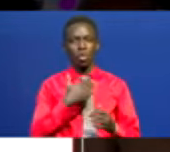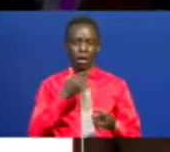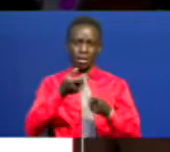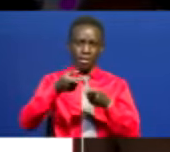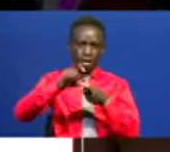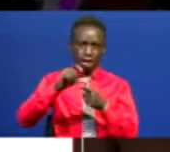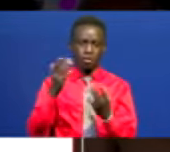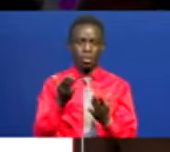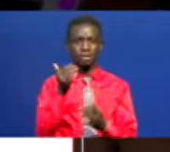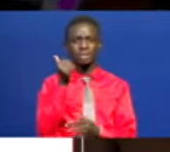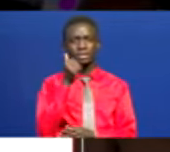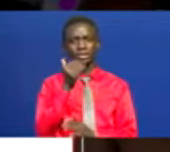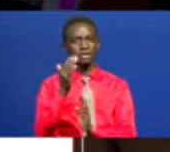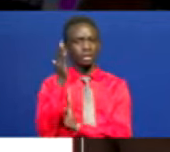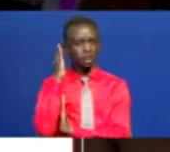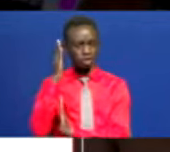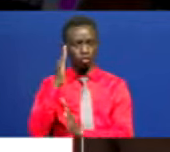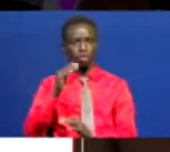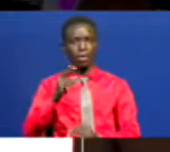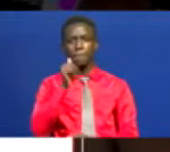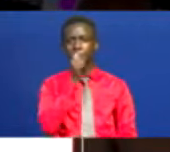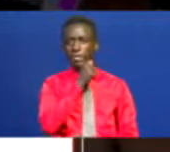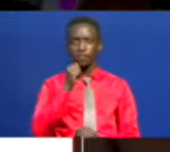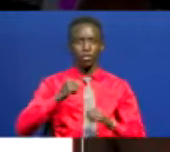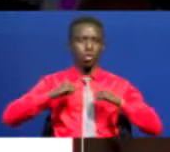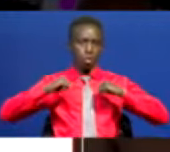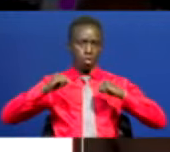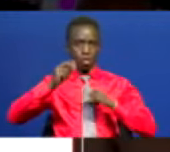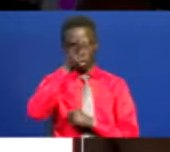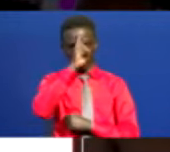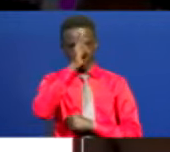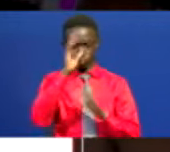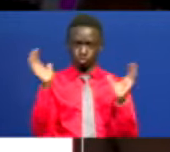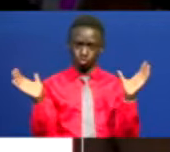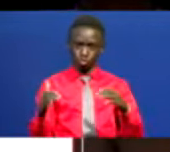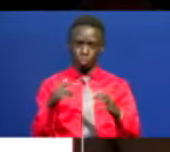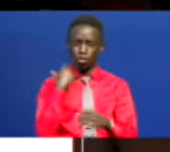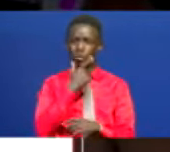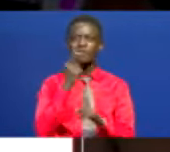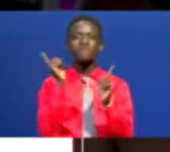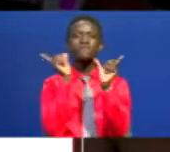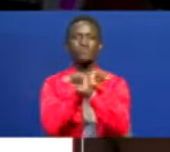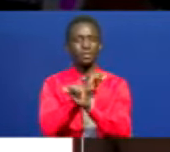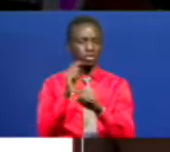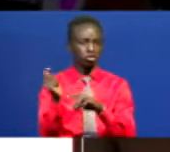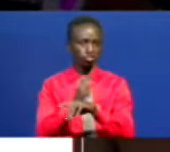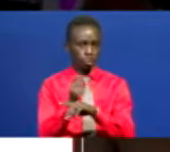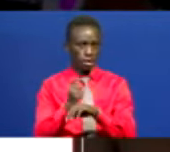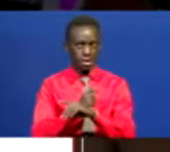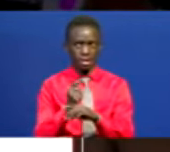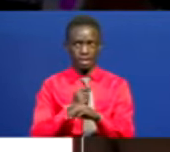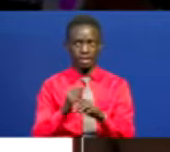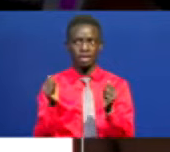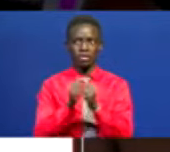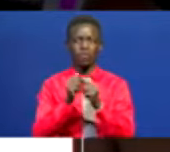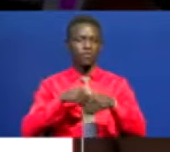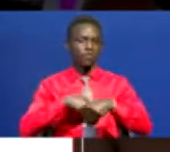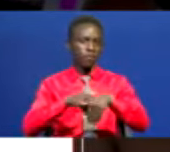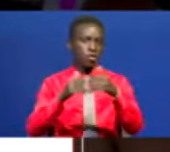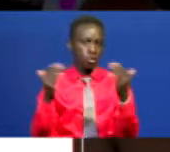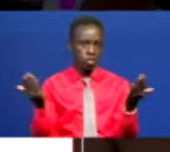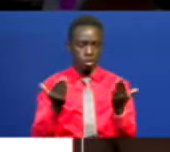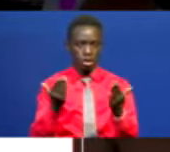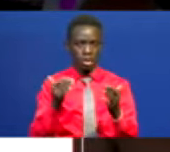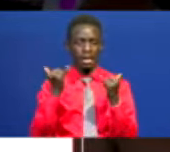to private security officers who have successfully completed training in accordance with the private security training